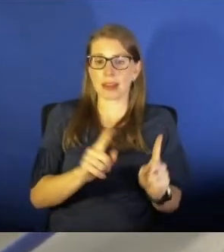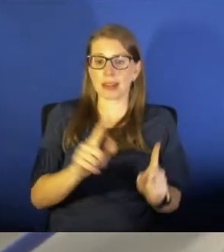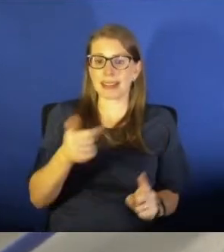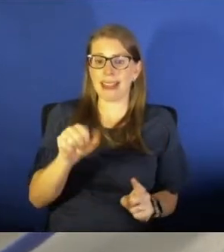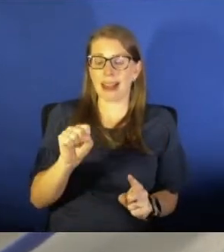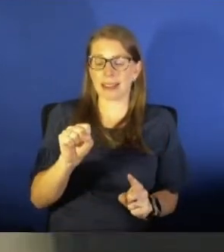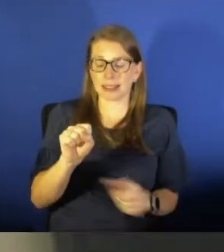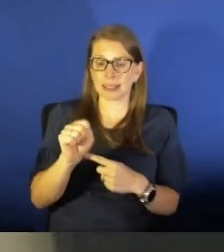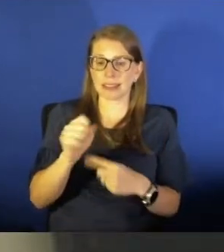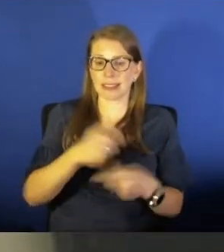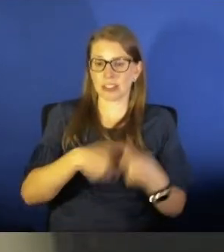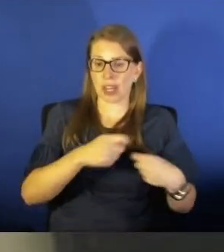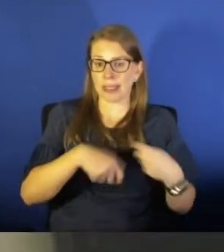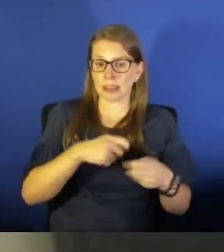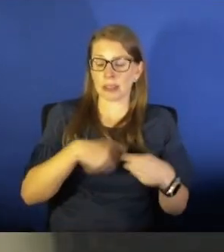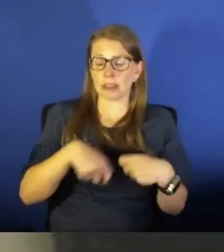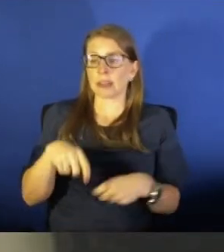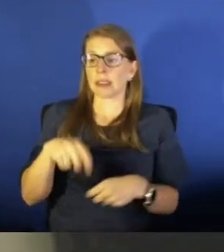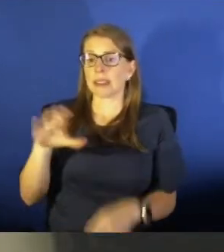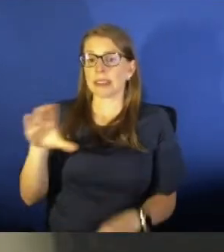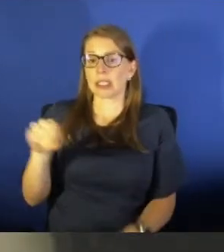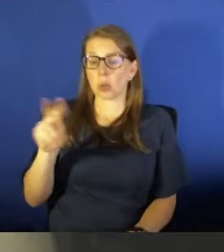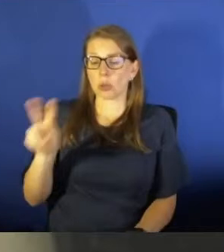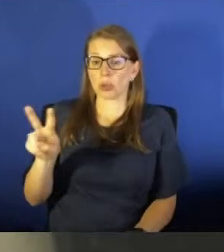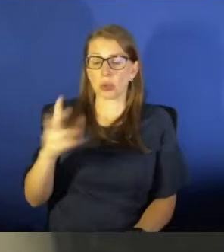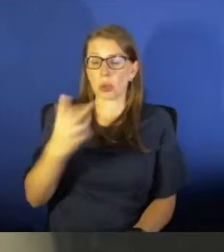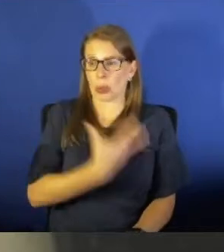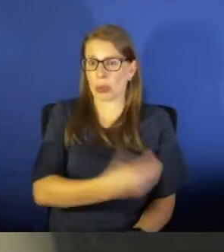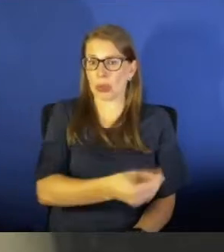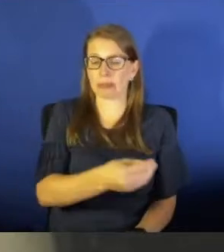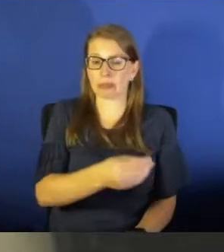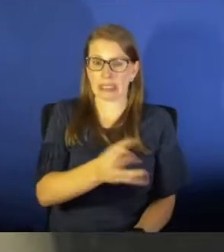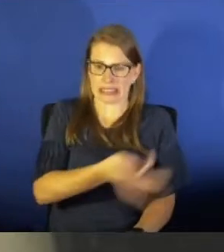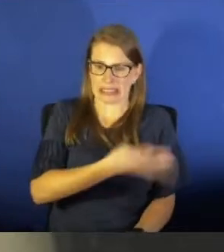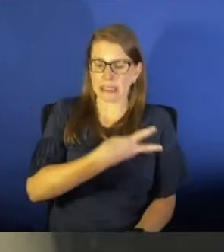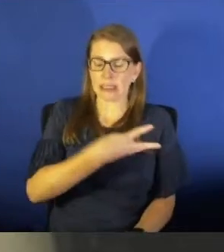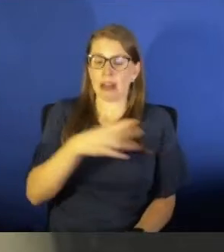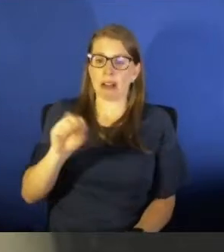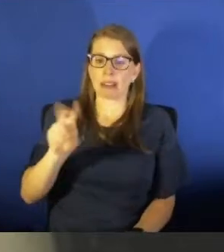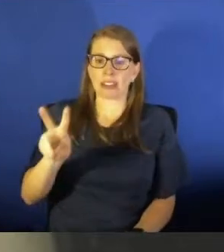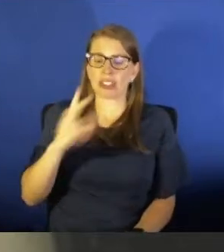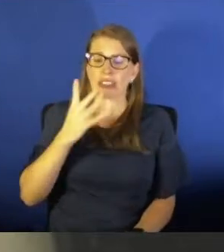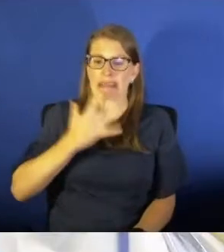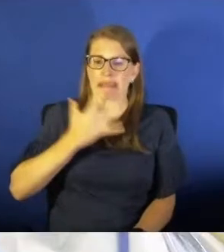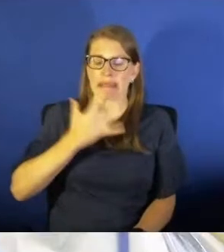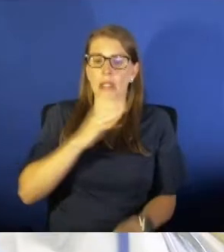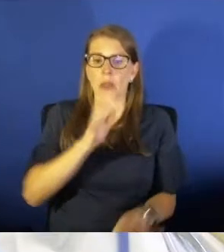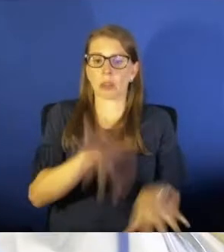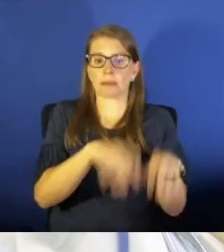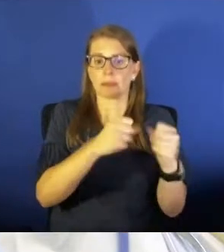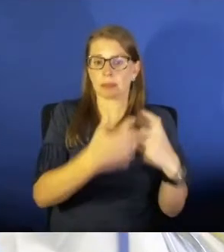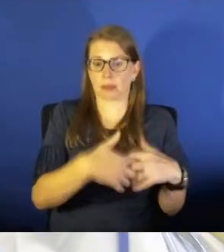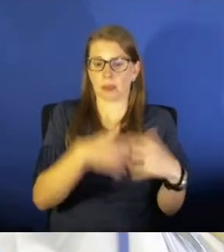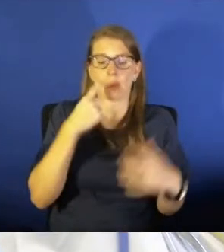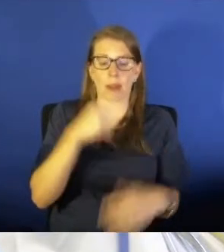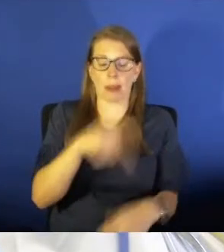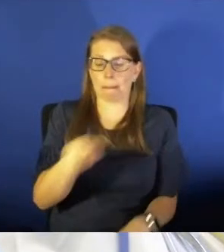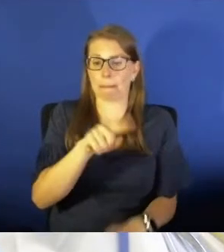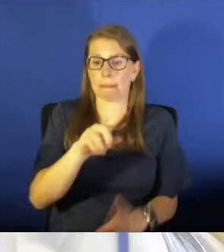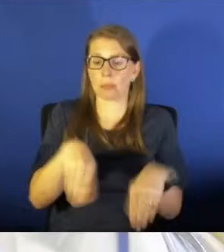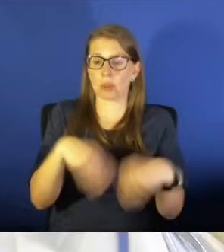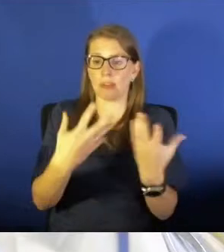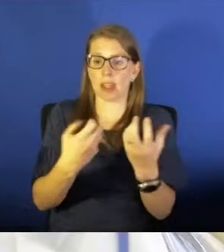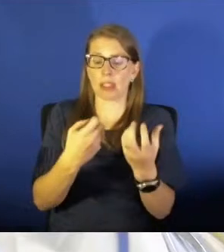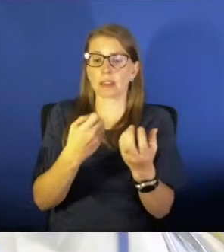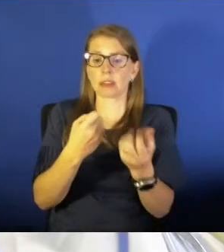So patients that can't get rid of CO2 and can't deliver enough oxygen, this takes over for them. It can also provide support for a failing heart. So it